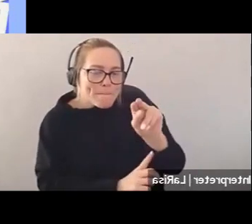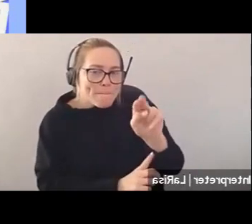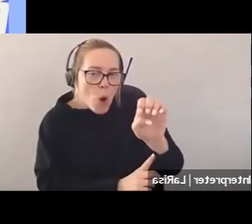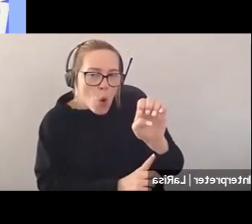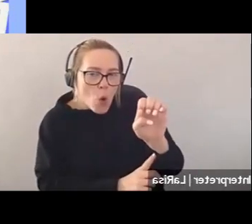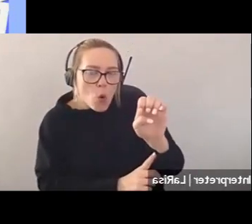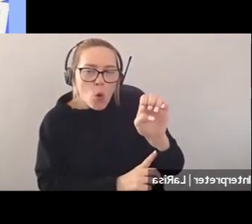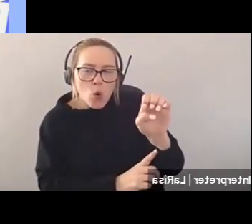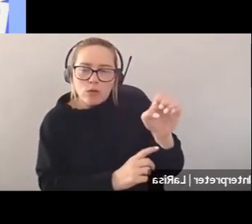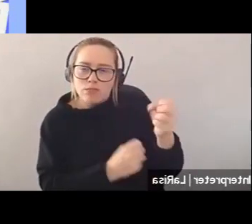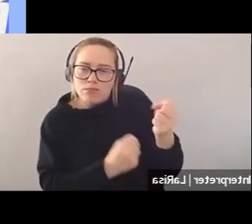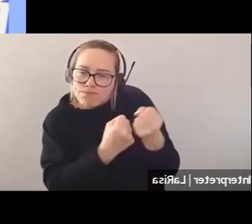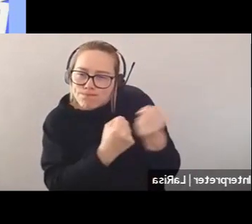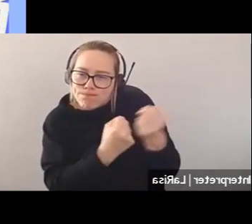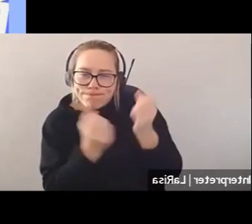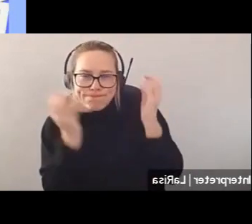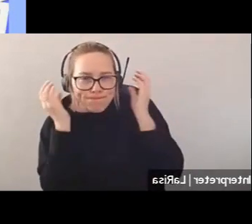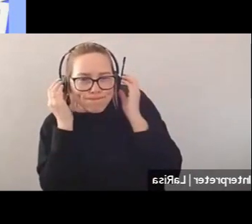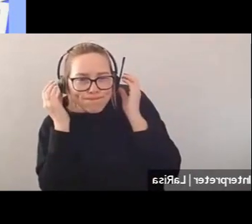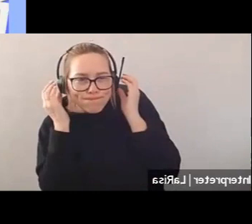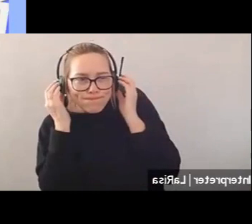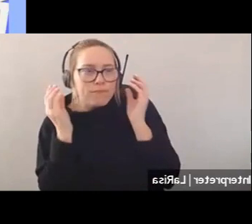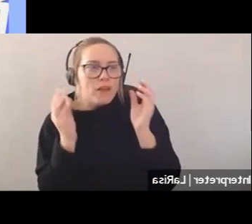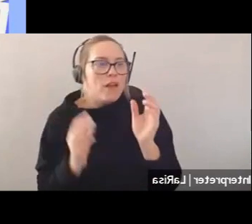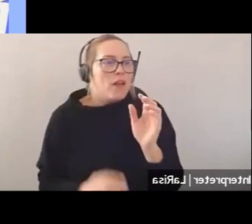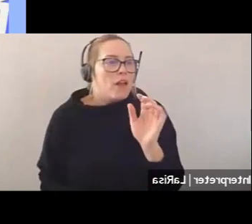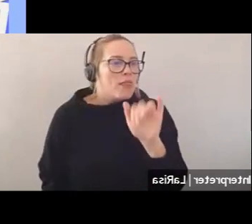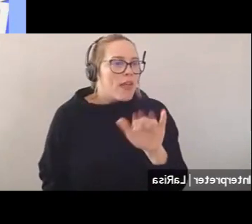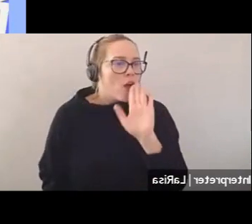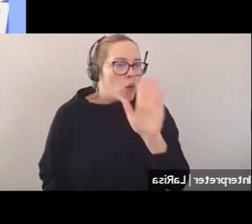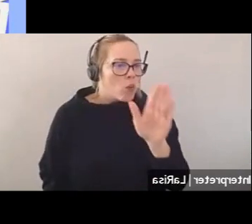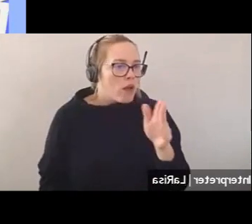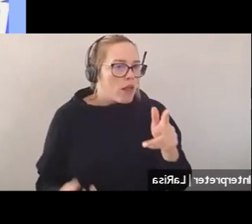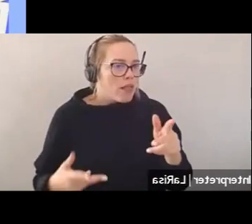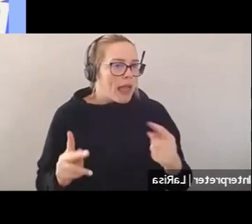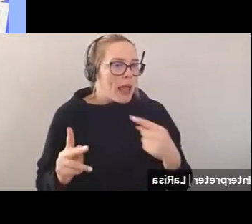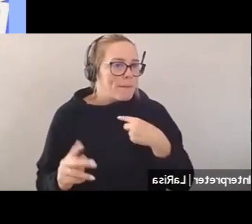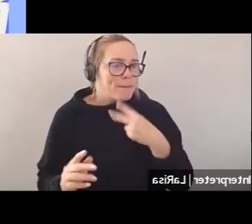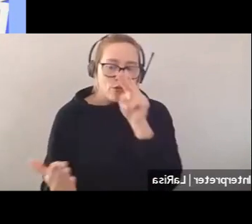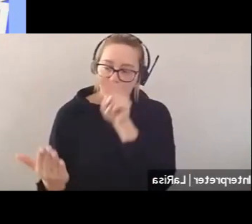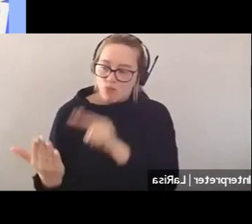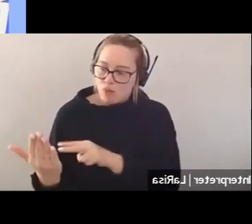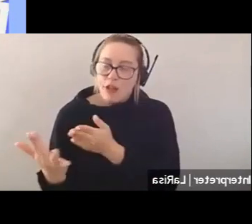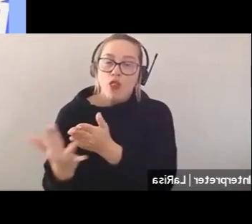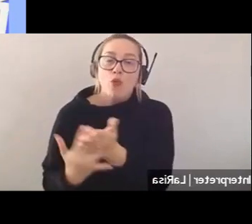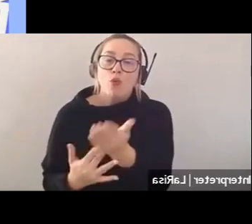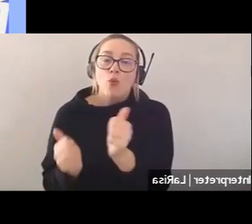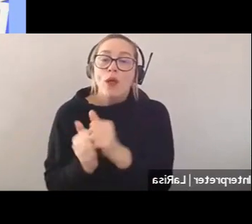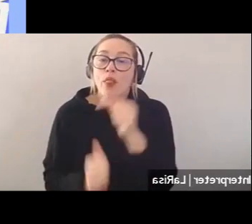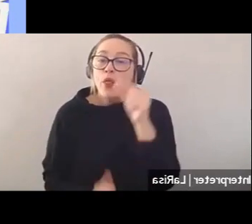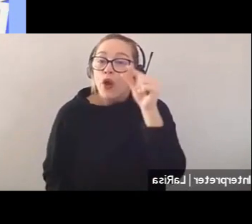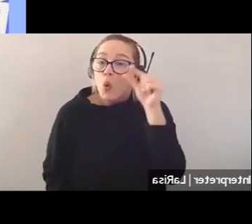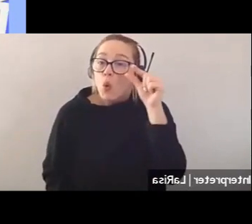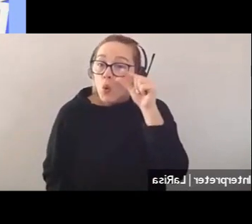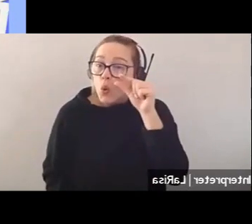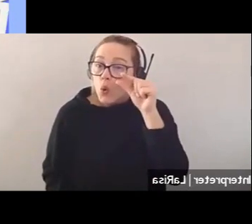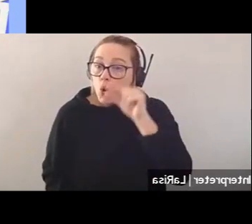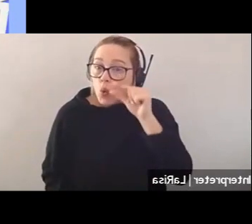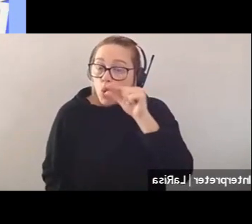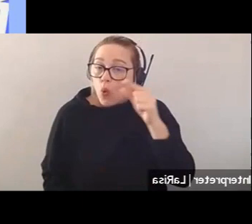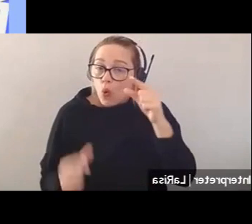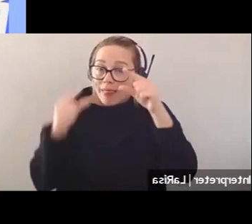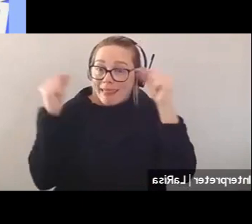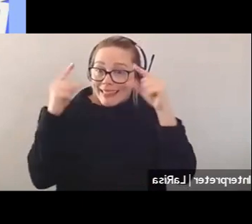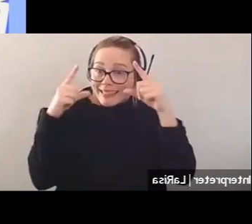to my ingredients in the grocery store. That's a really good point. Yeah. Somebody says that they